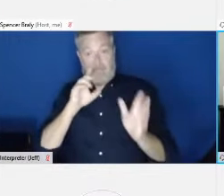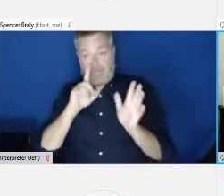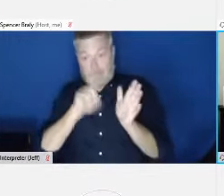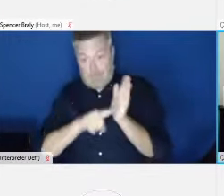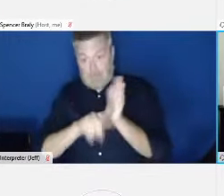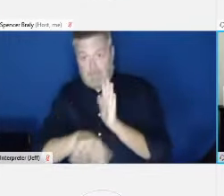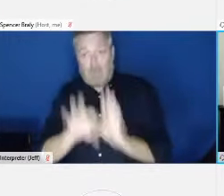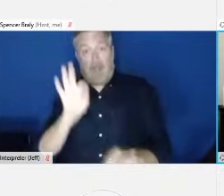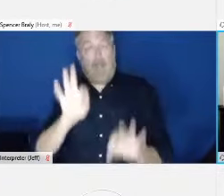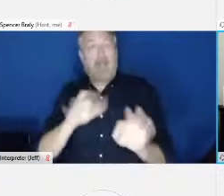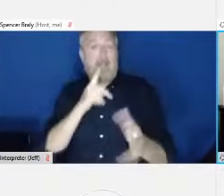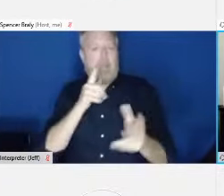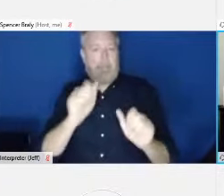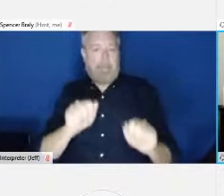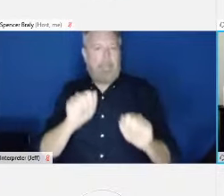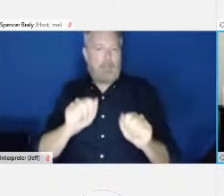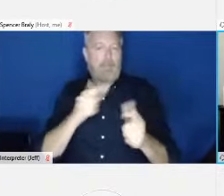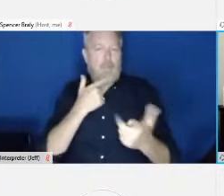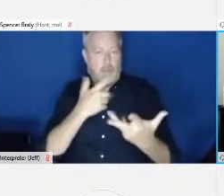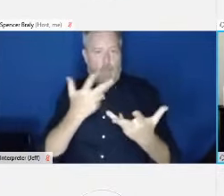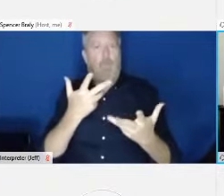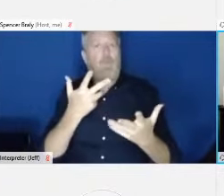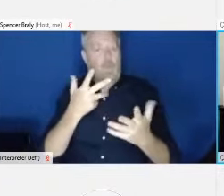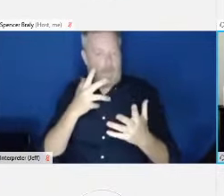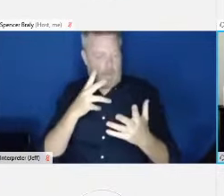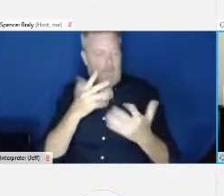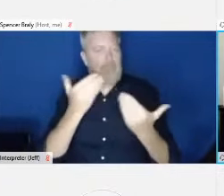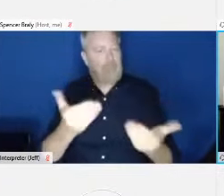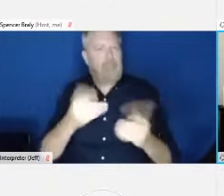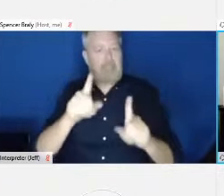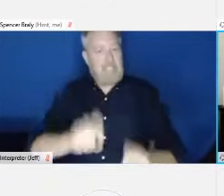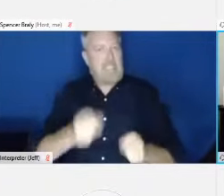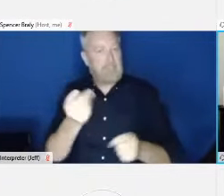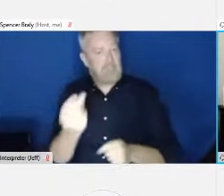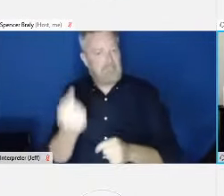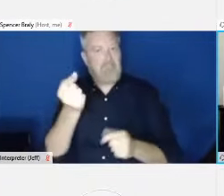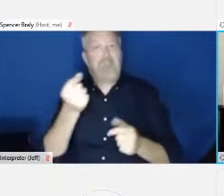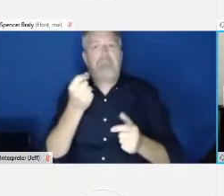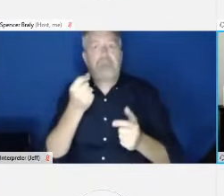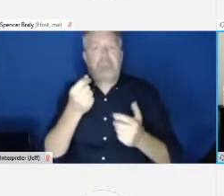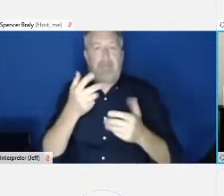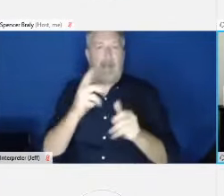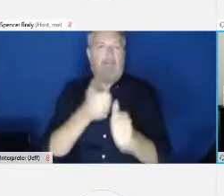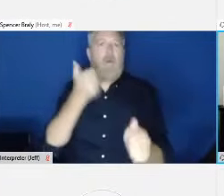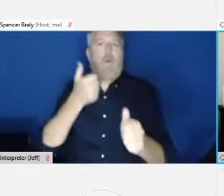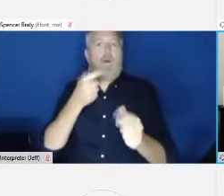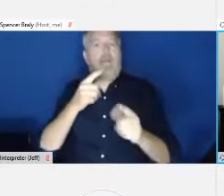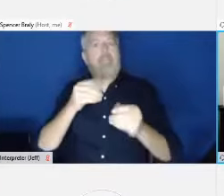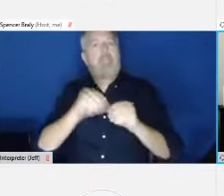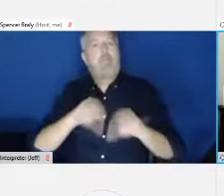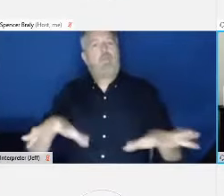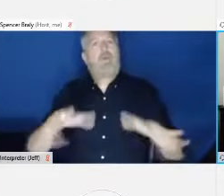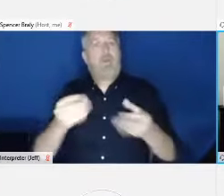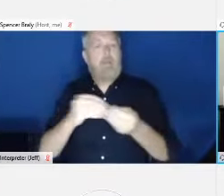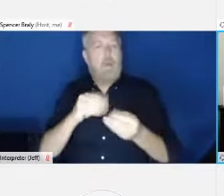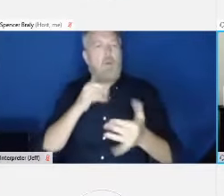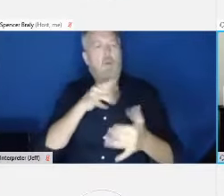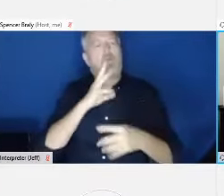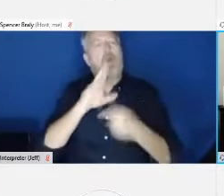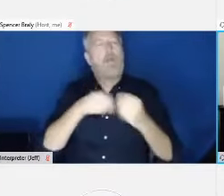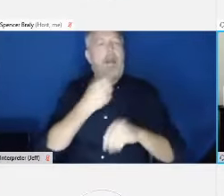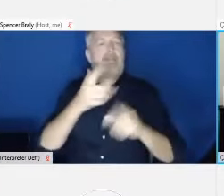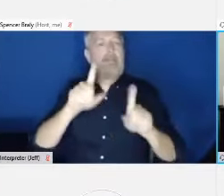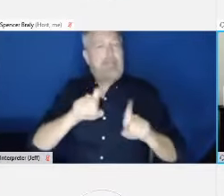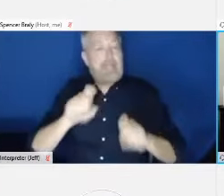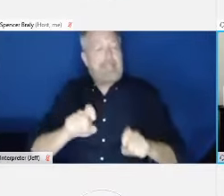cases to mitigate potential spread. Today, we're going to be talking about testing, contact